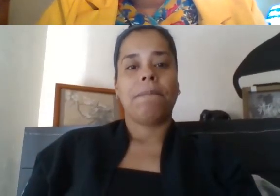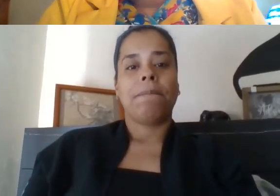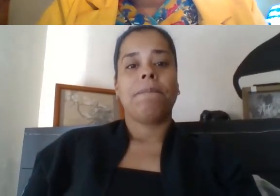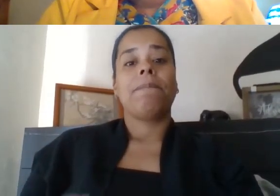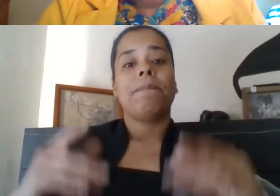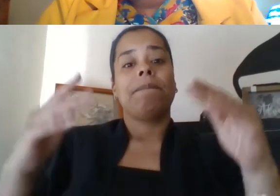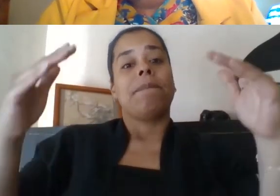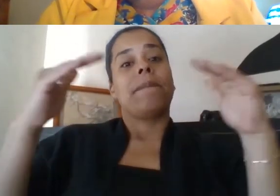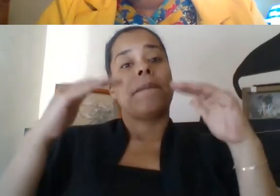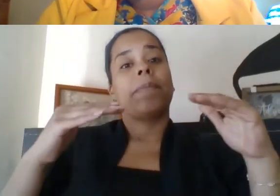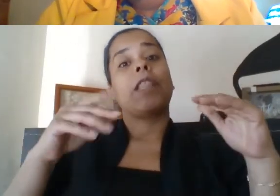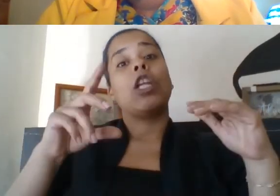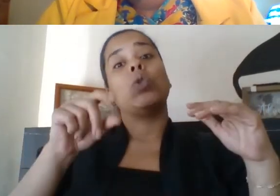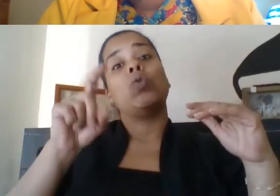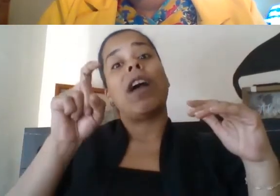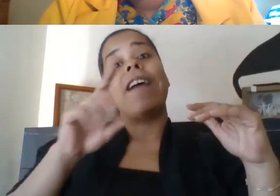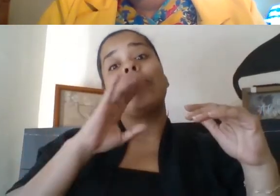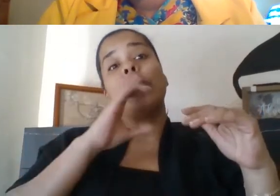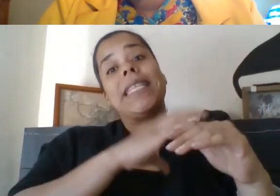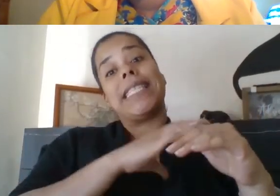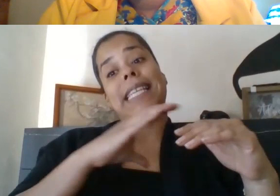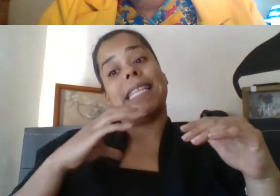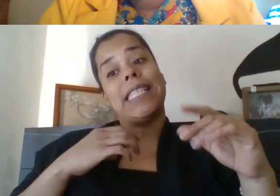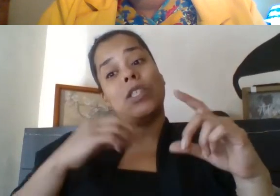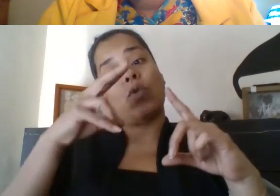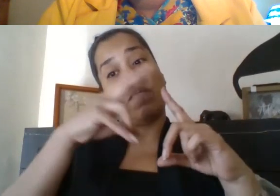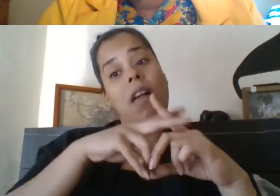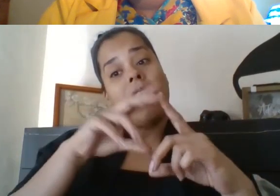have to be a citizen to apply for SSI?